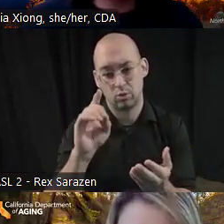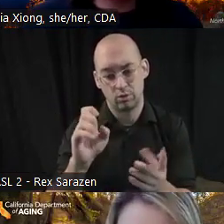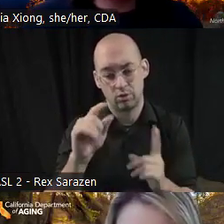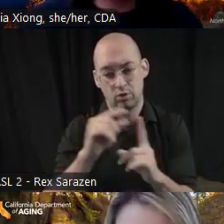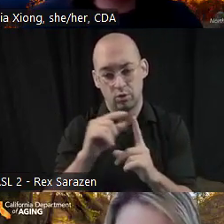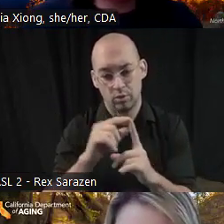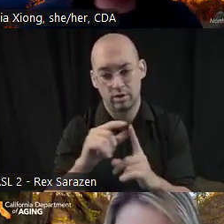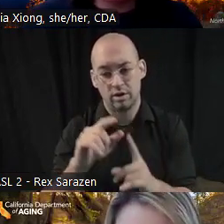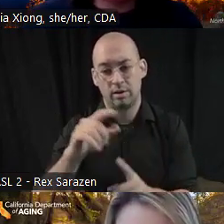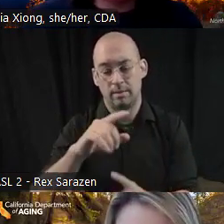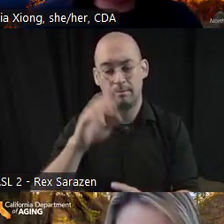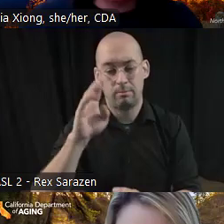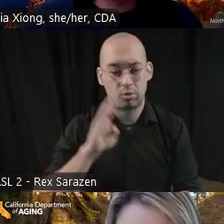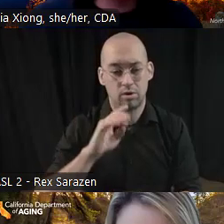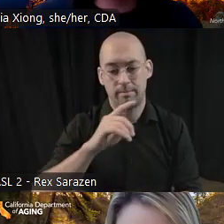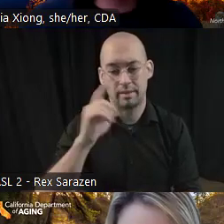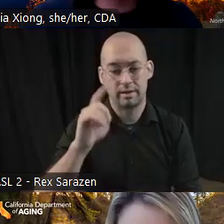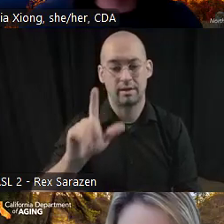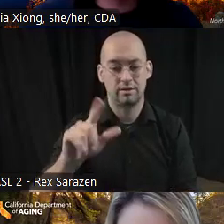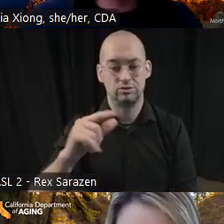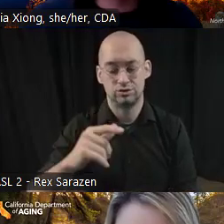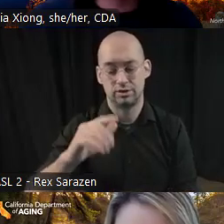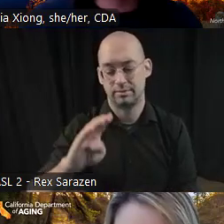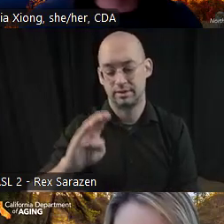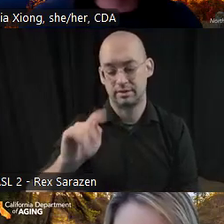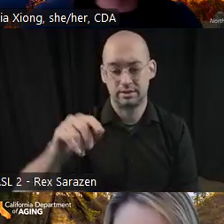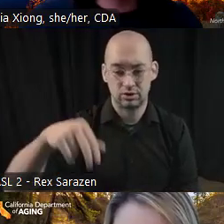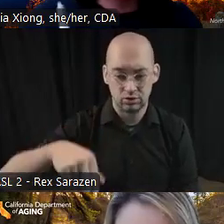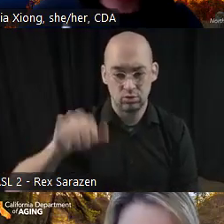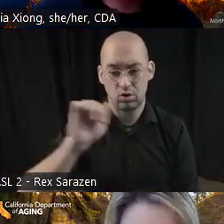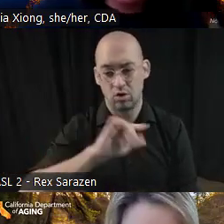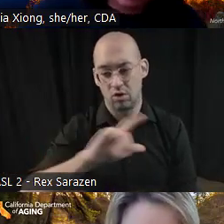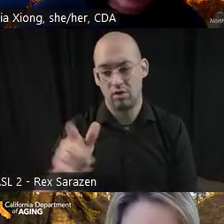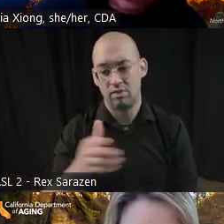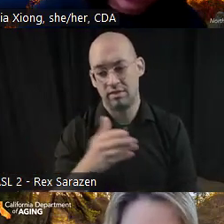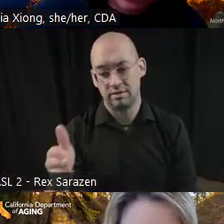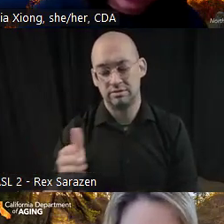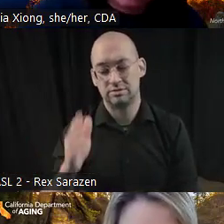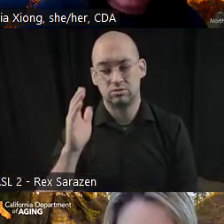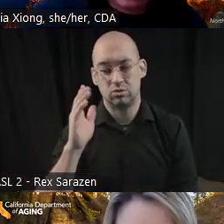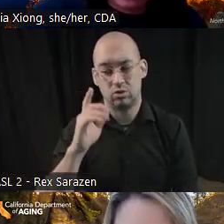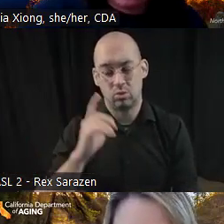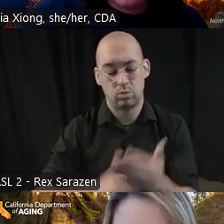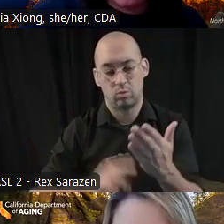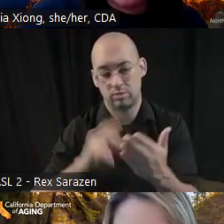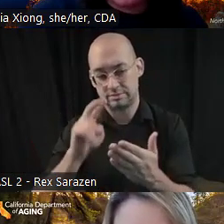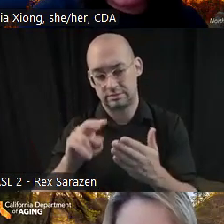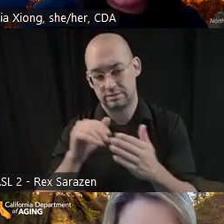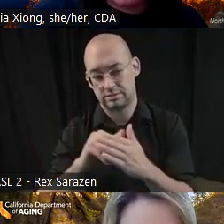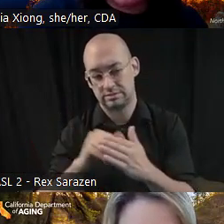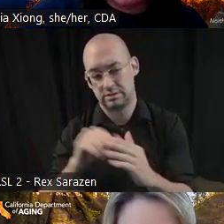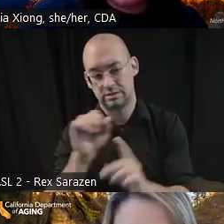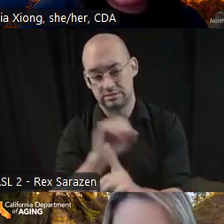black, LGBTQ, like all these things that, especially what we're seeing in our society right now,